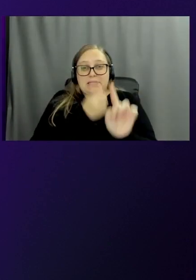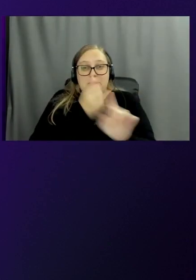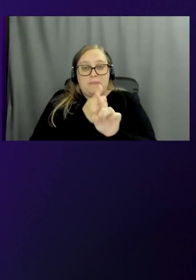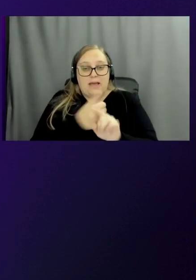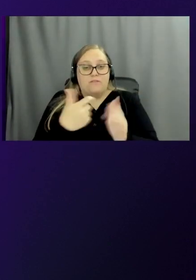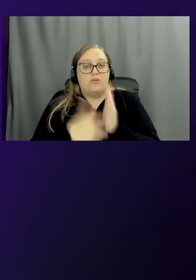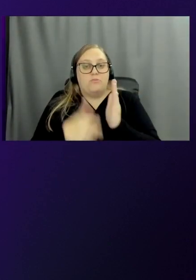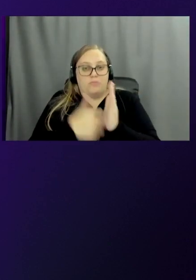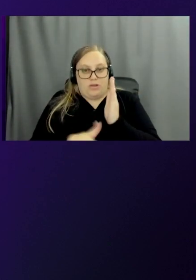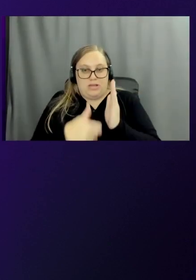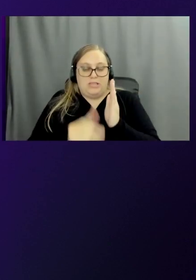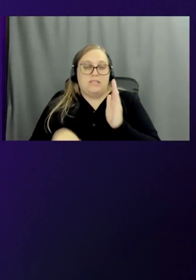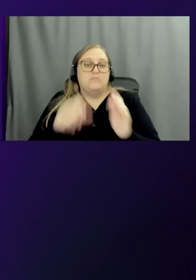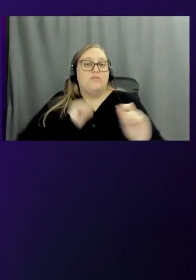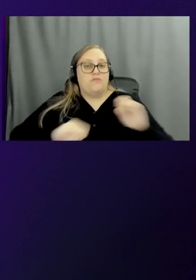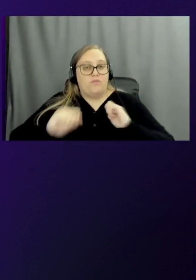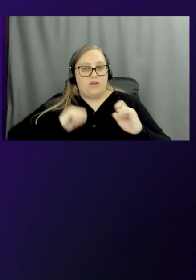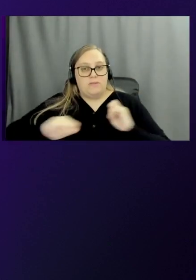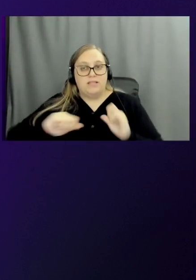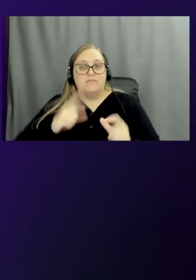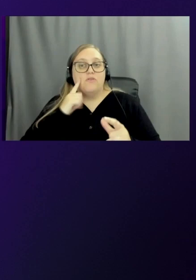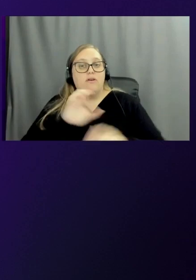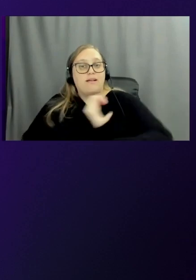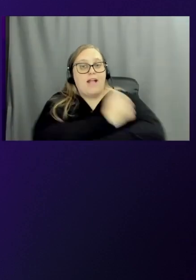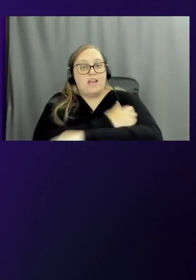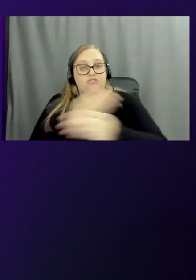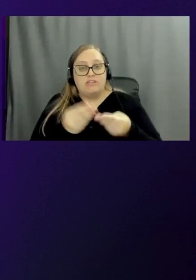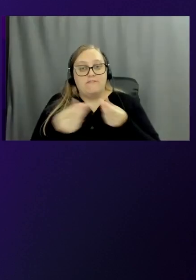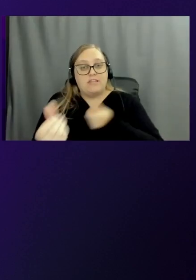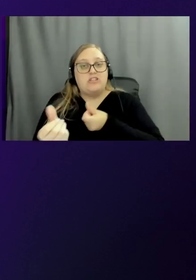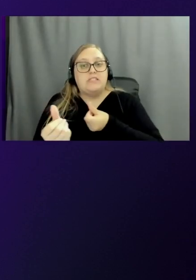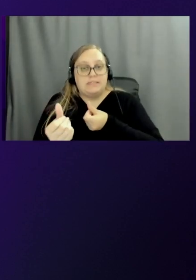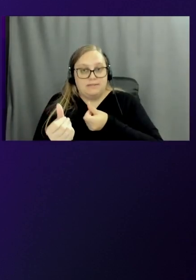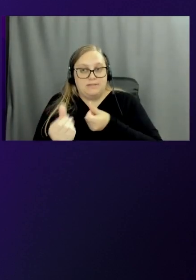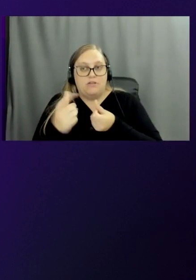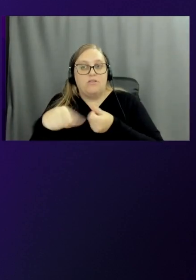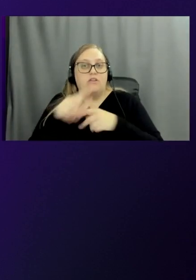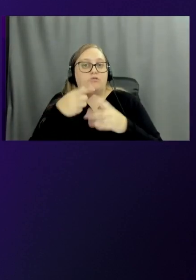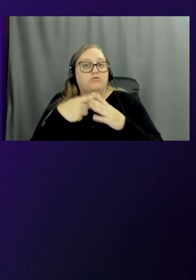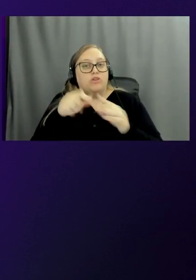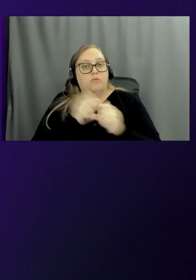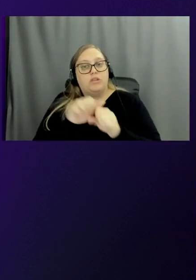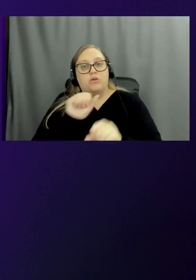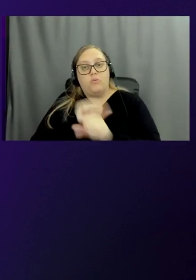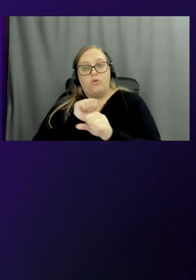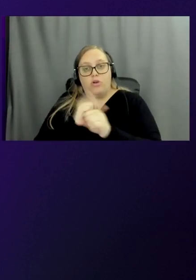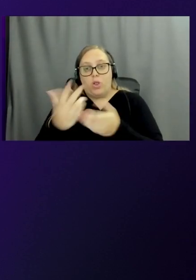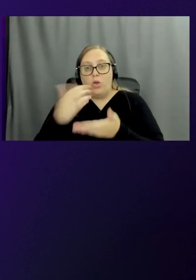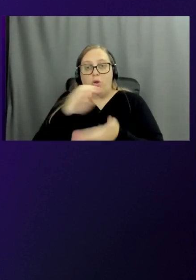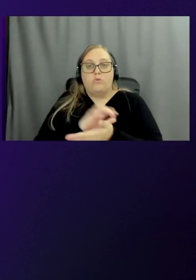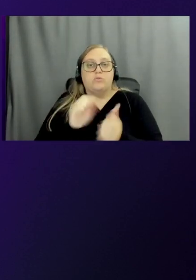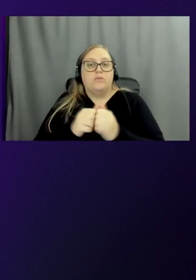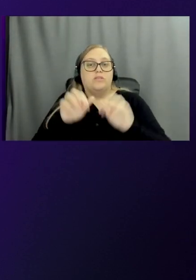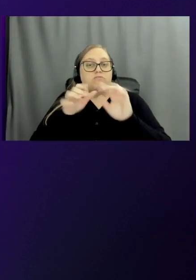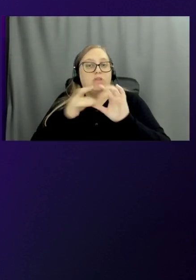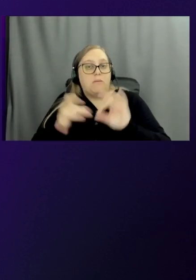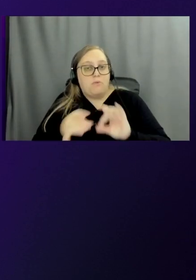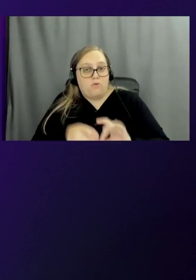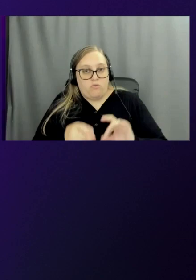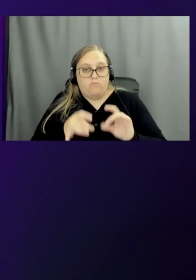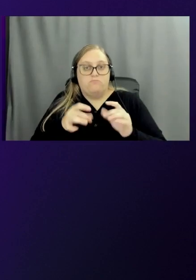and energy efficiency improvements. So they'll start with their workloads that have the largest compute footprint, because that's going to equate to the largest